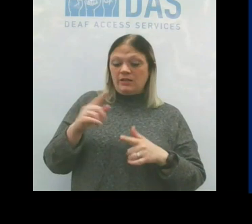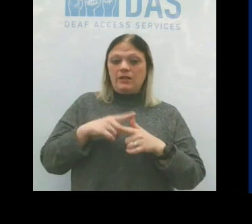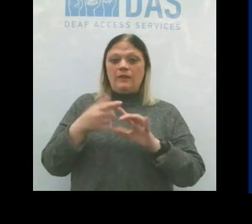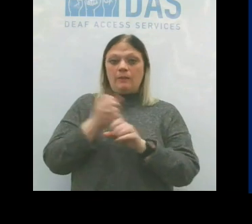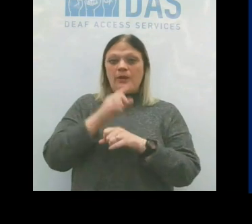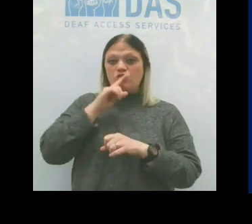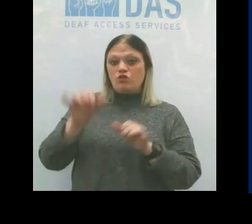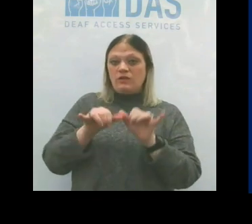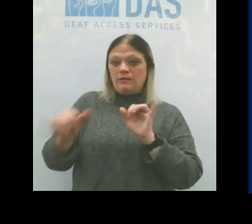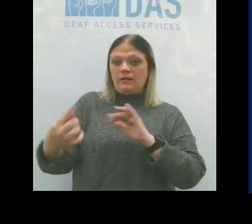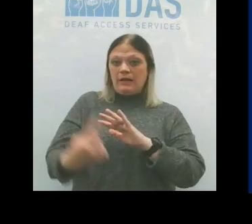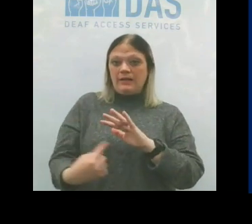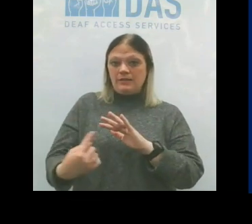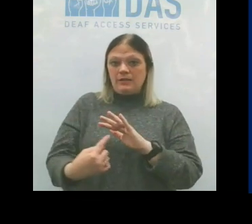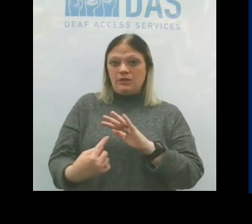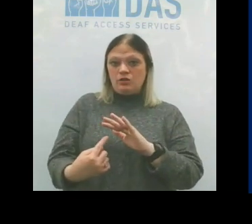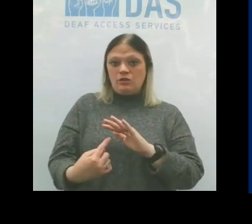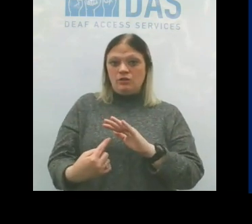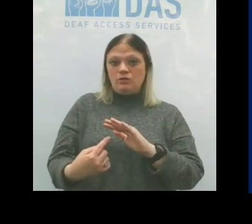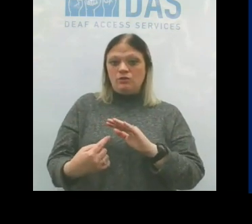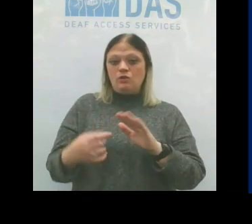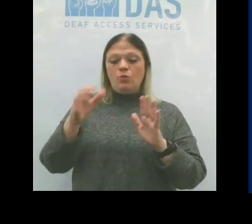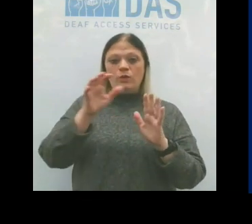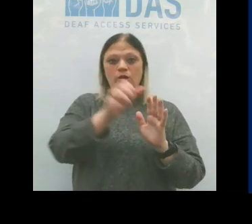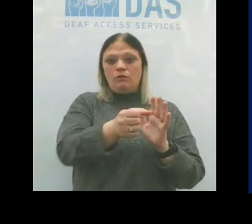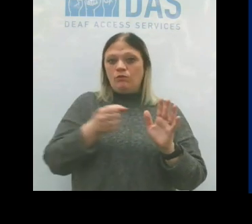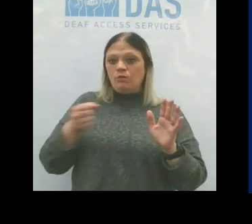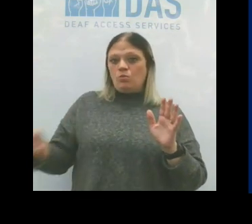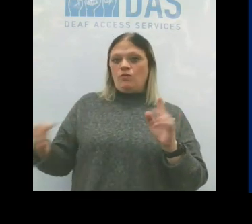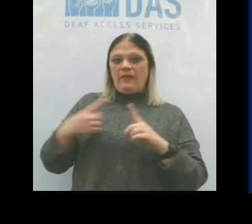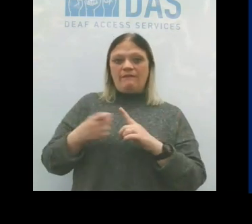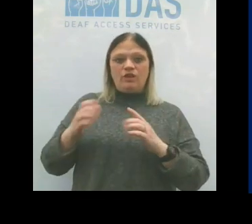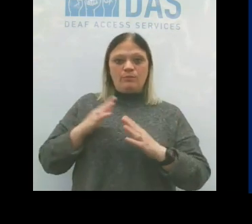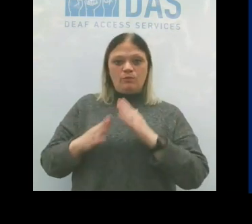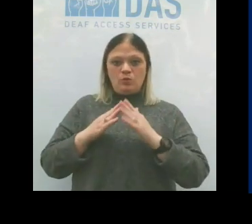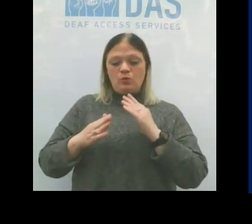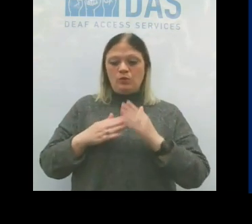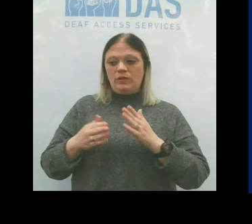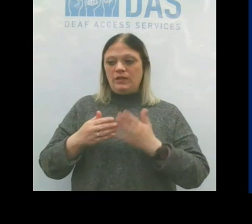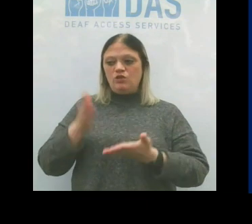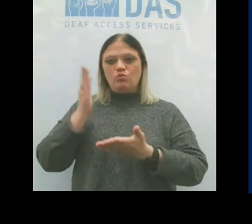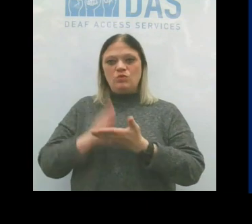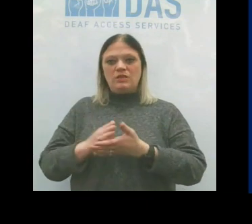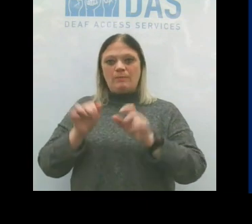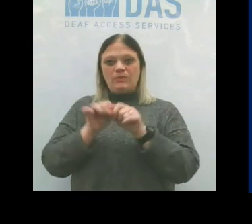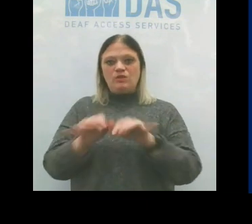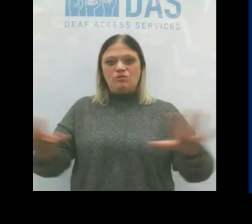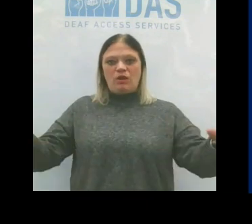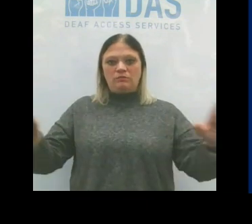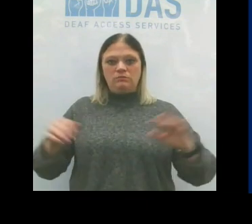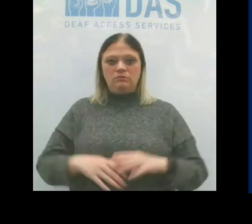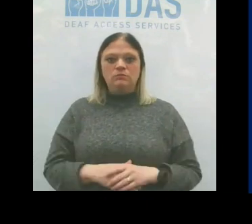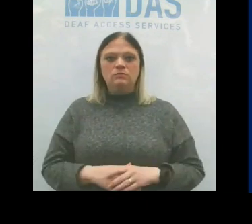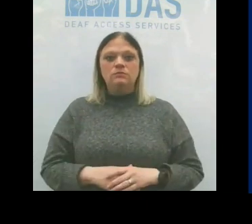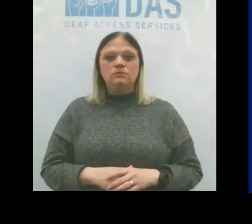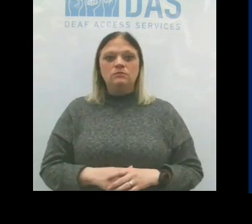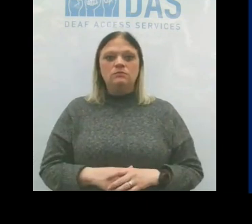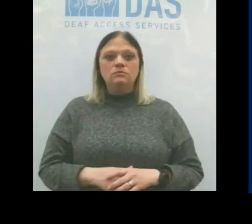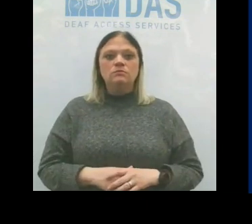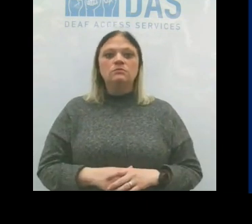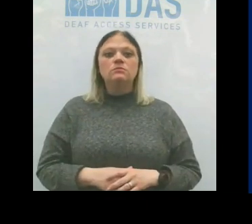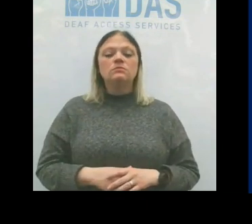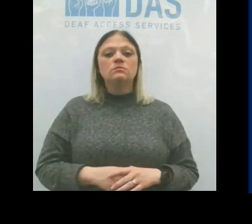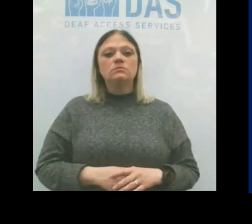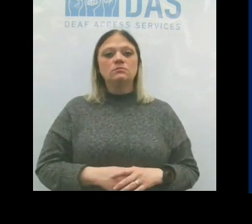in isolation, so remove them from the community, so to try to break the chain of transmission. And so the